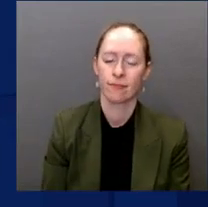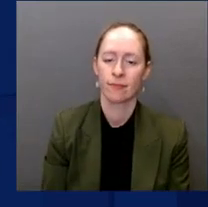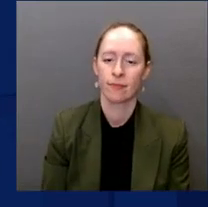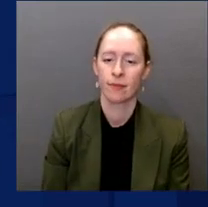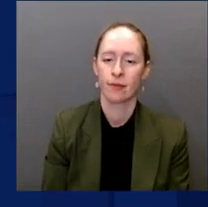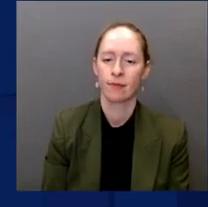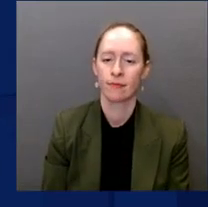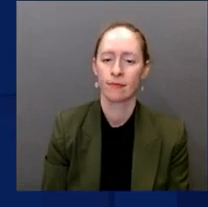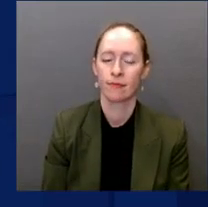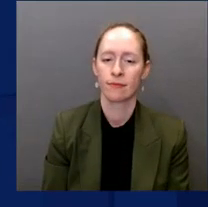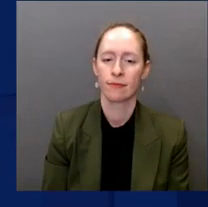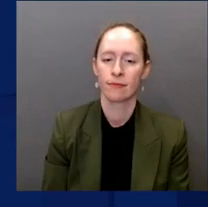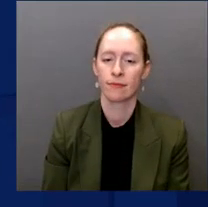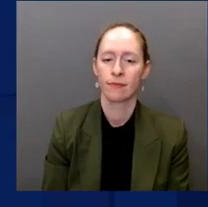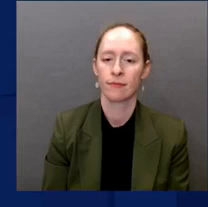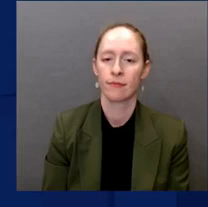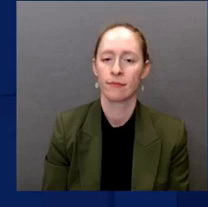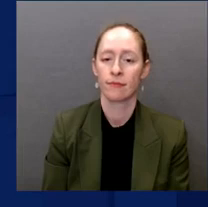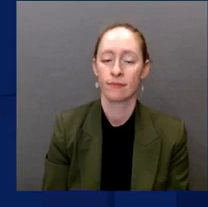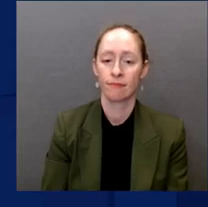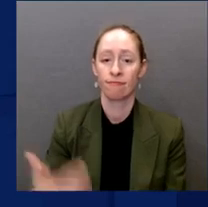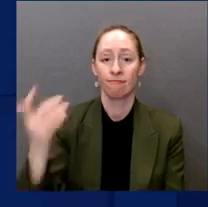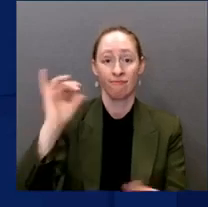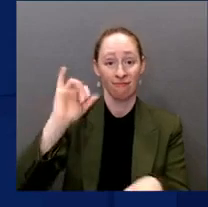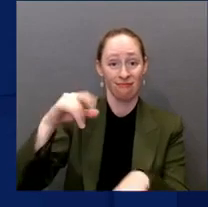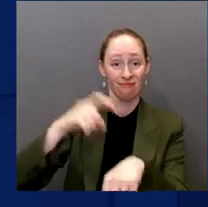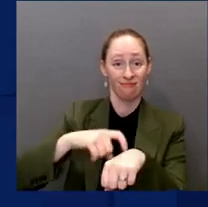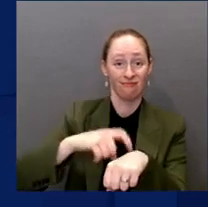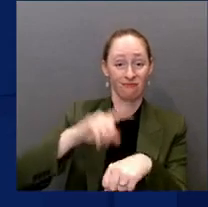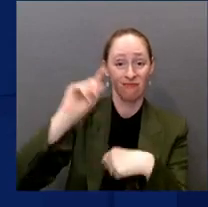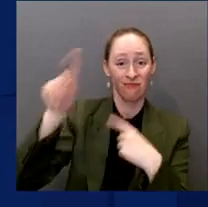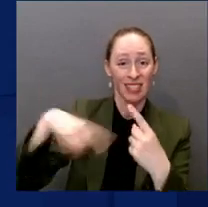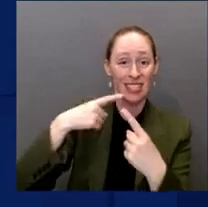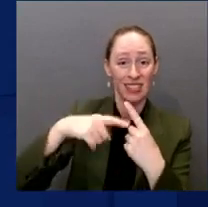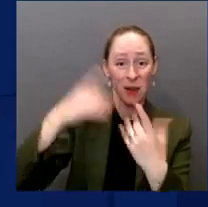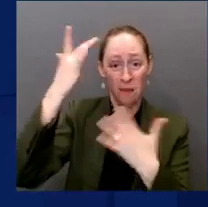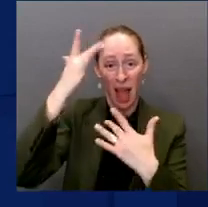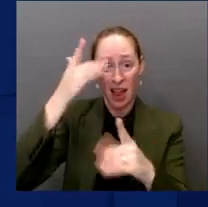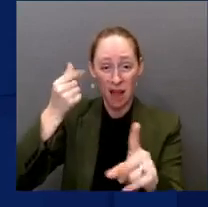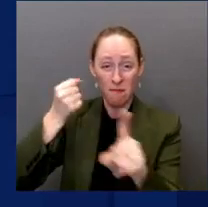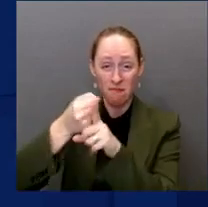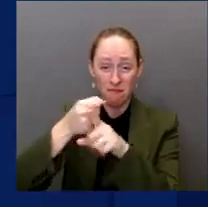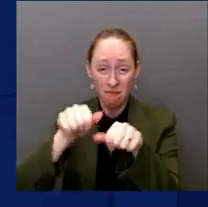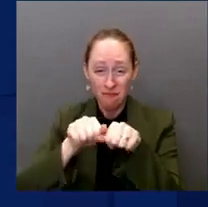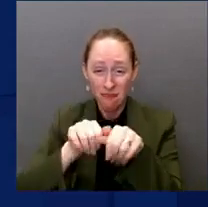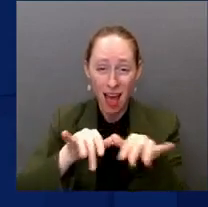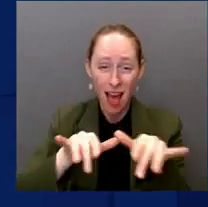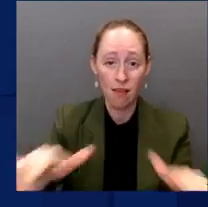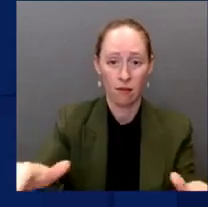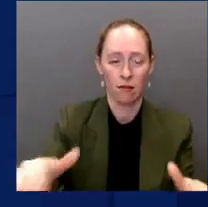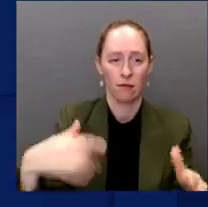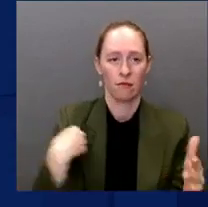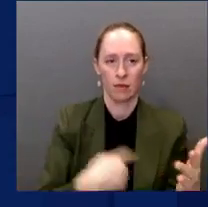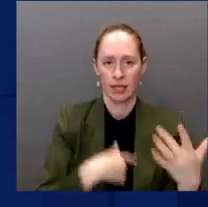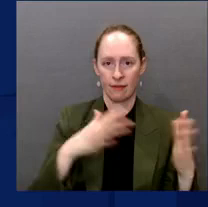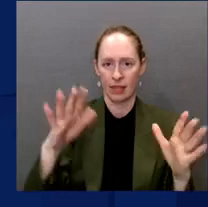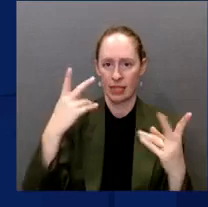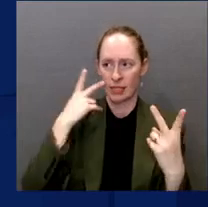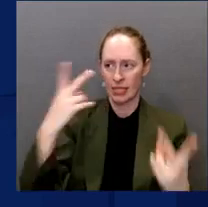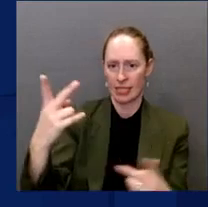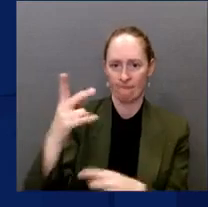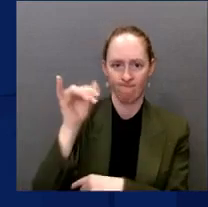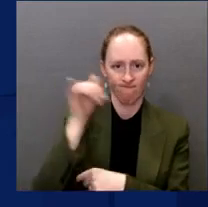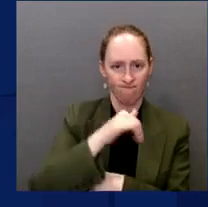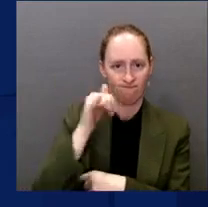the pandemic, we had a real-world example right in front of us. The expanded child care tax credit is one of the most effective programs we've